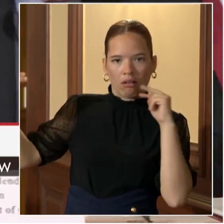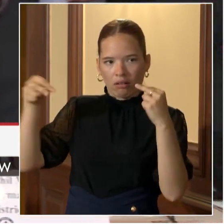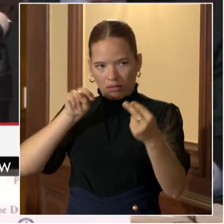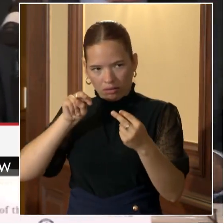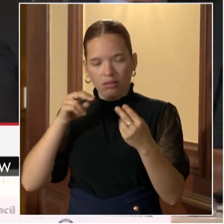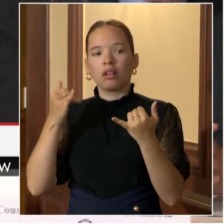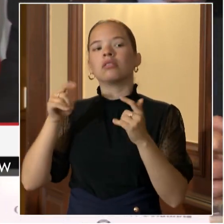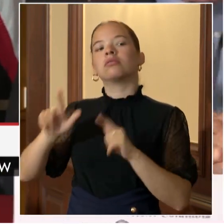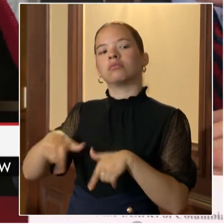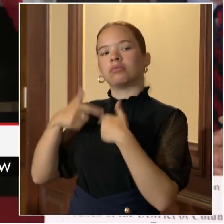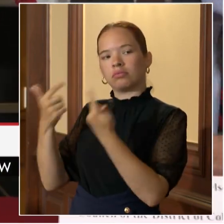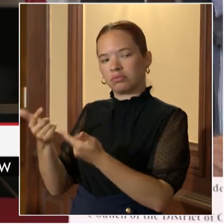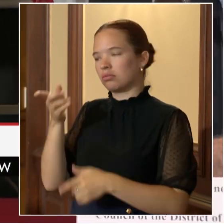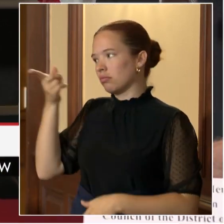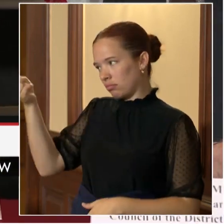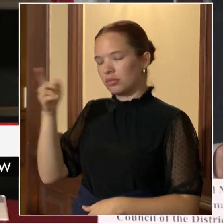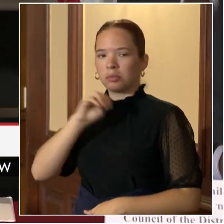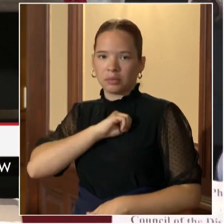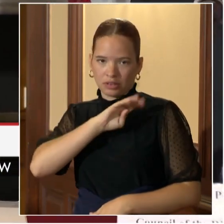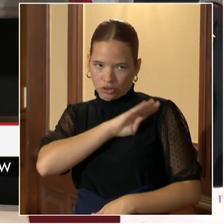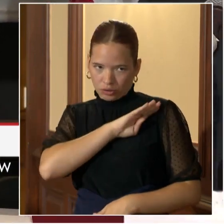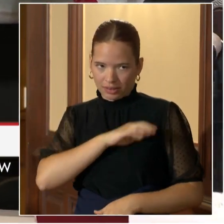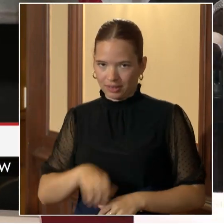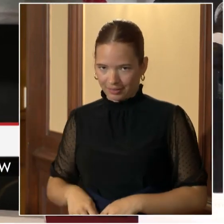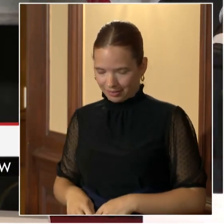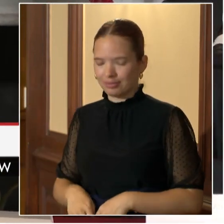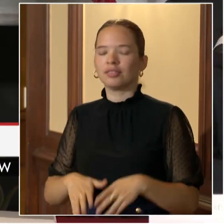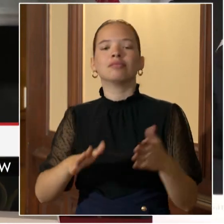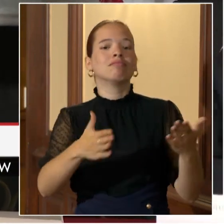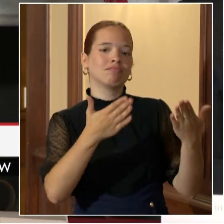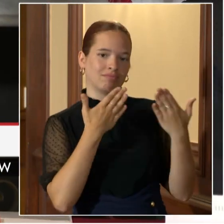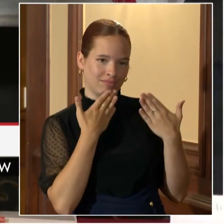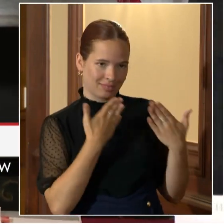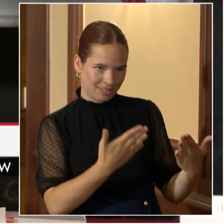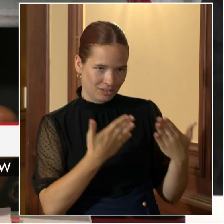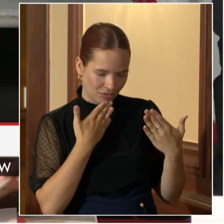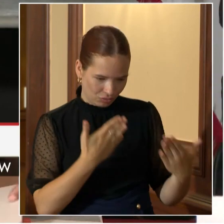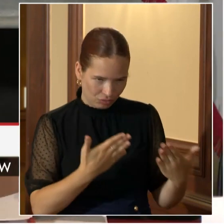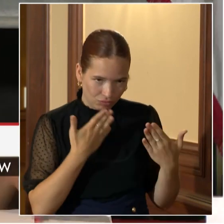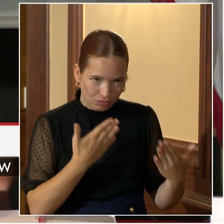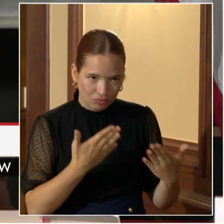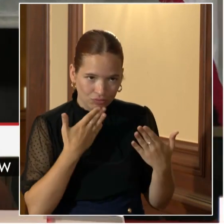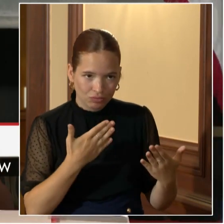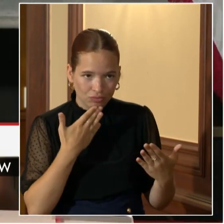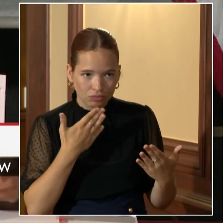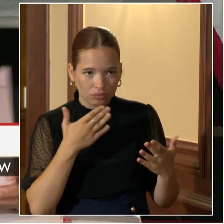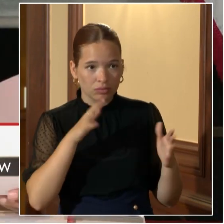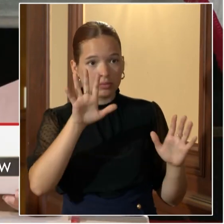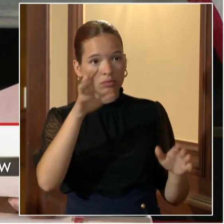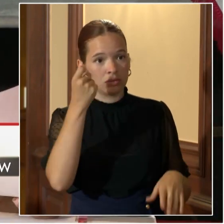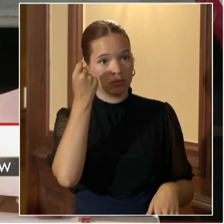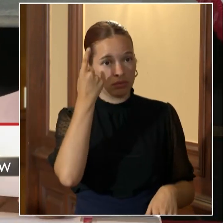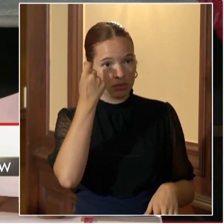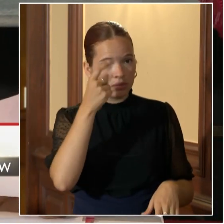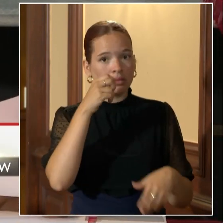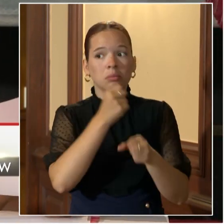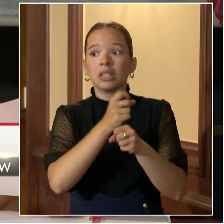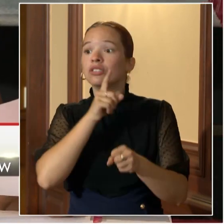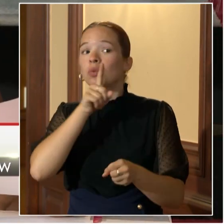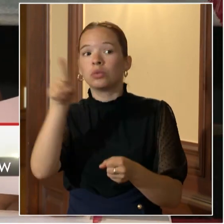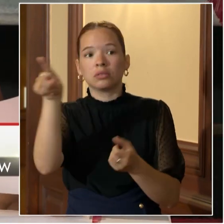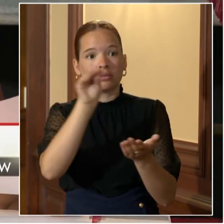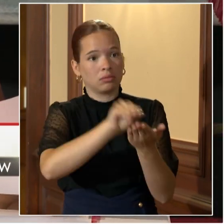Chairman. And we should all have the minutes from the last meeting of the